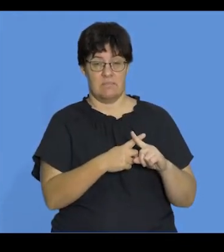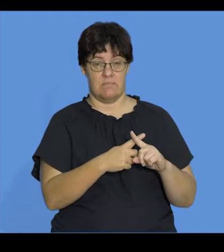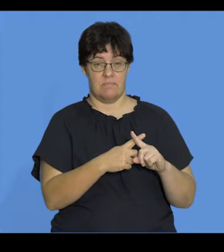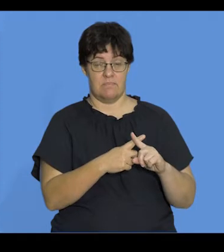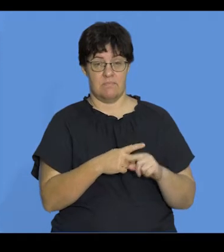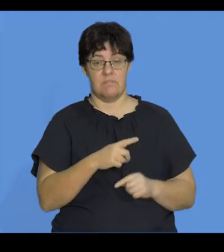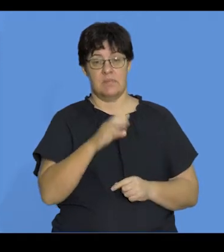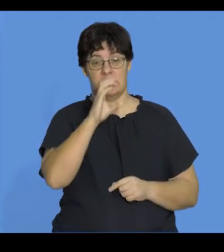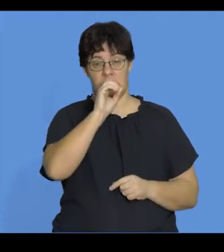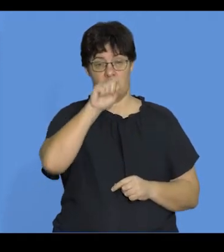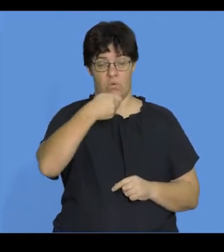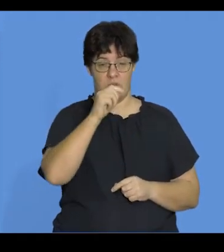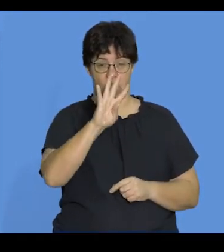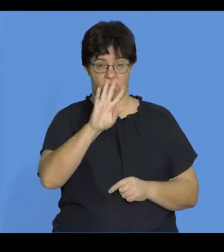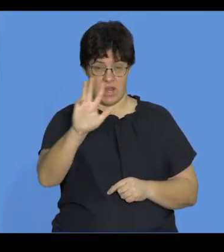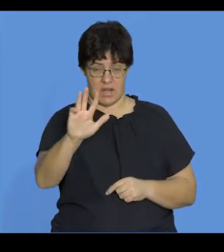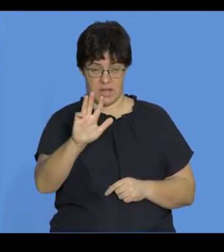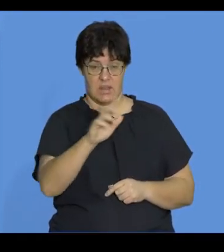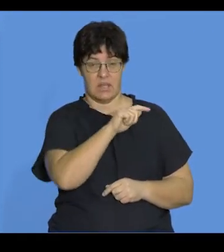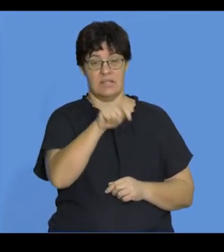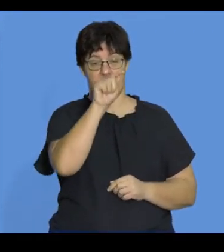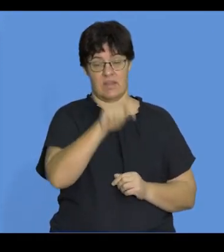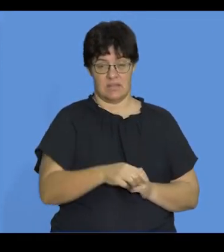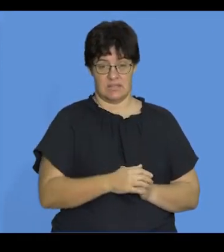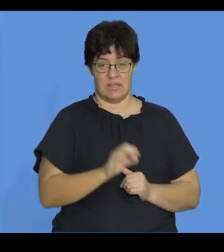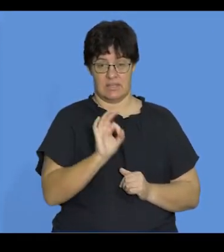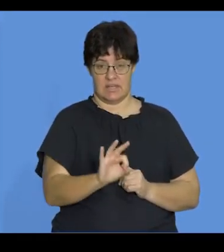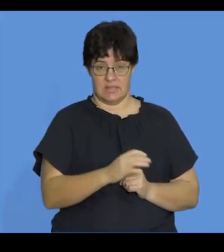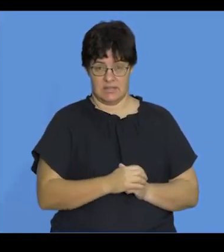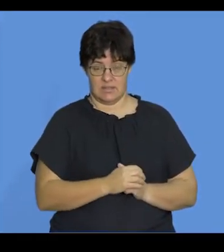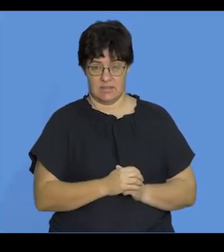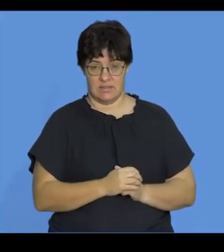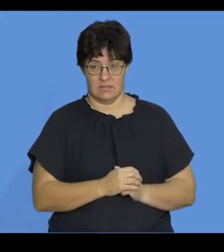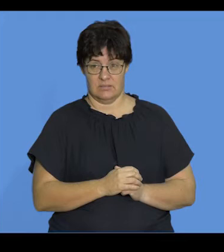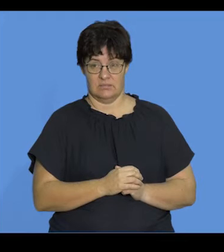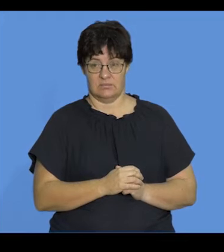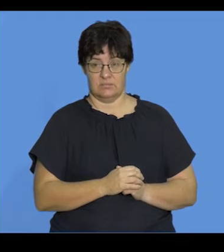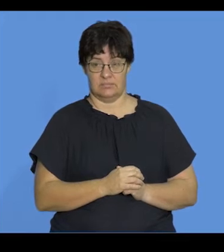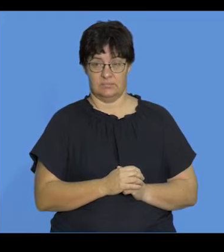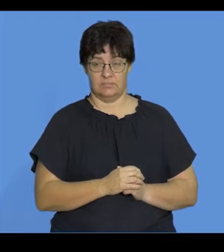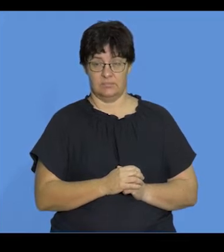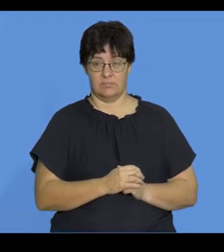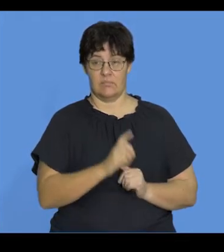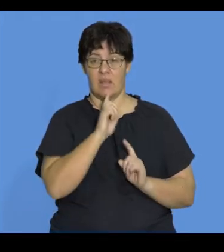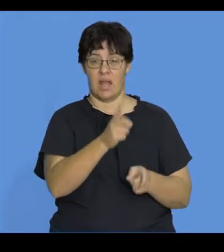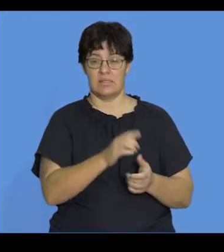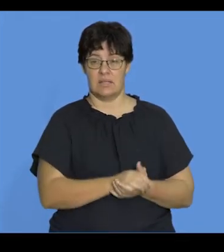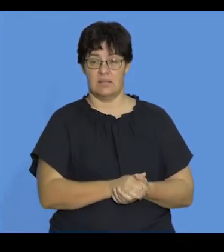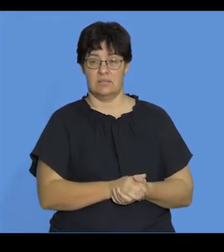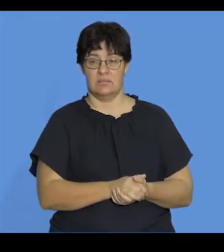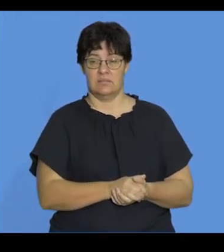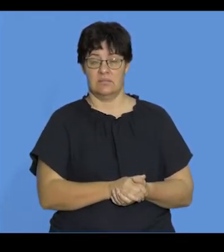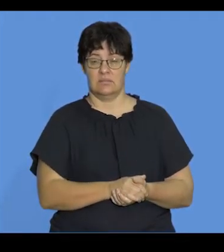multiplied by 0.49 divided by 3, okay? Right, our answer